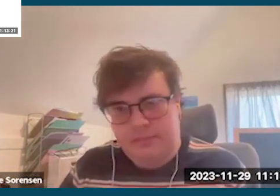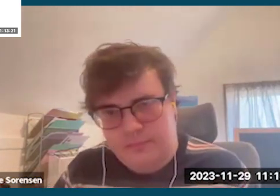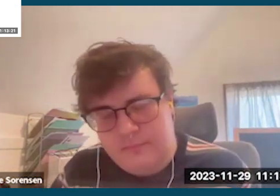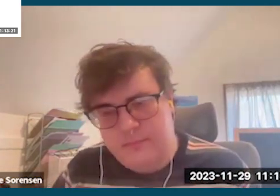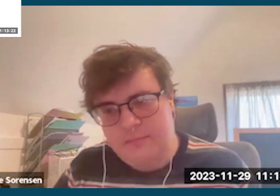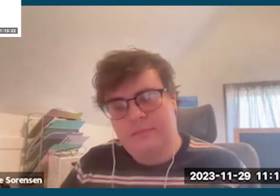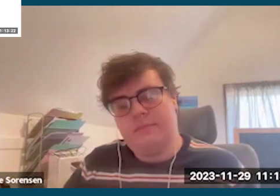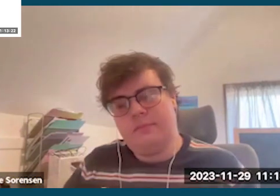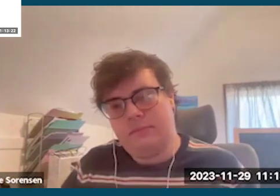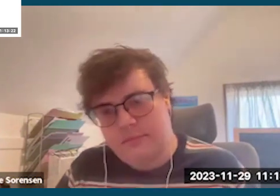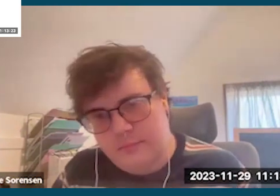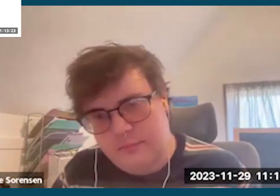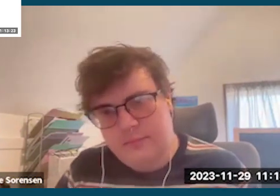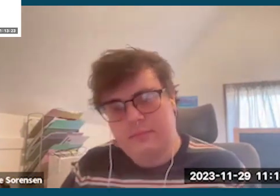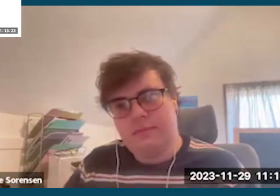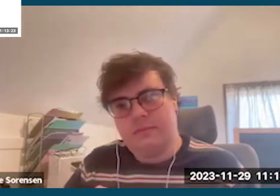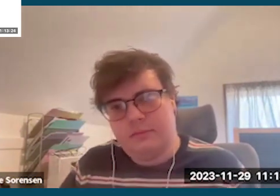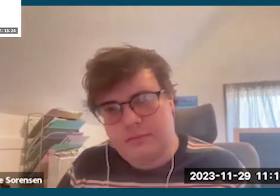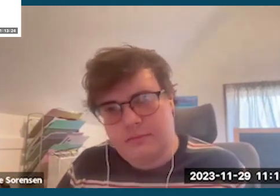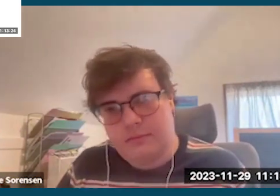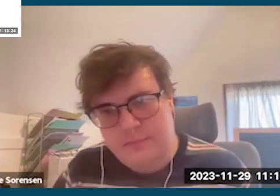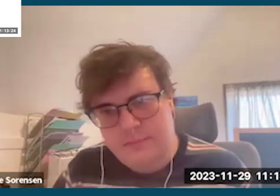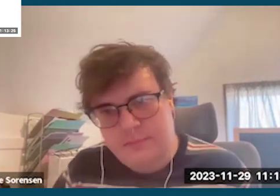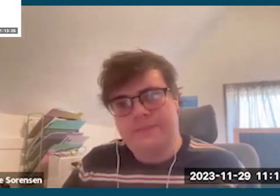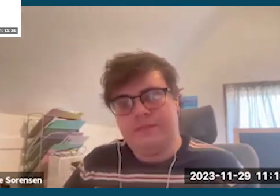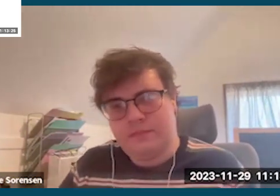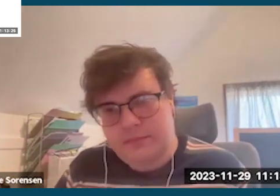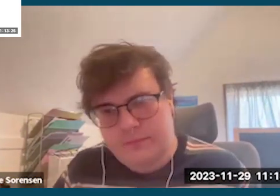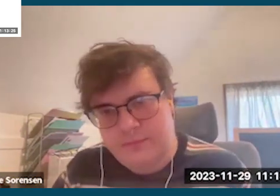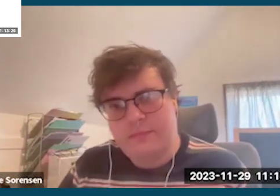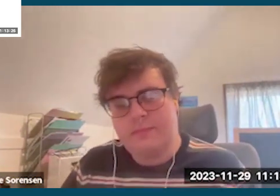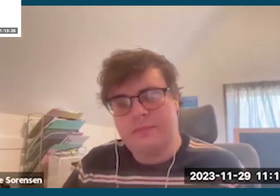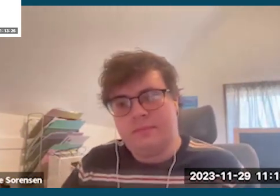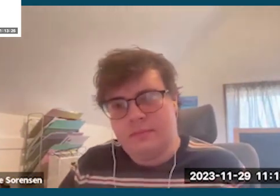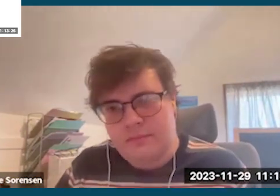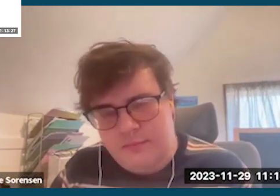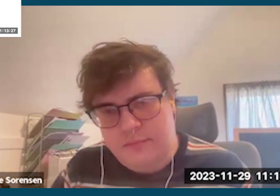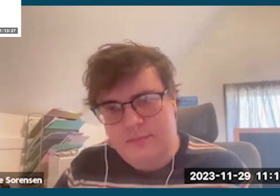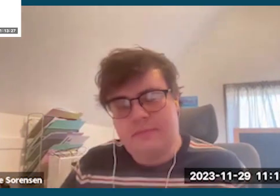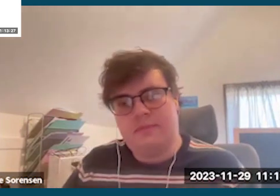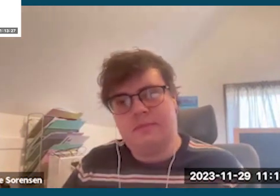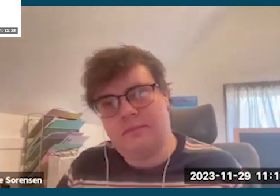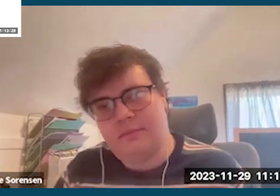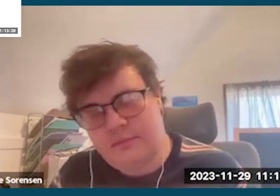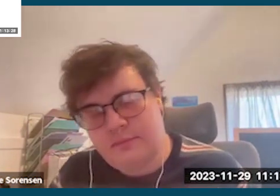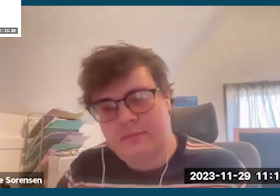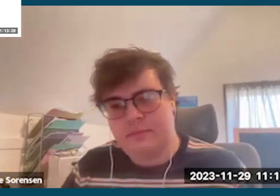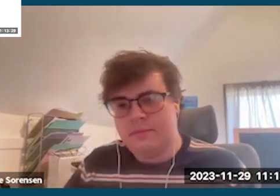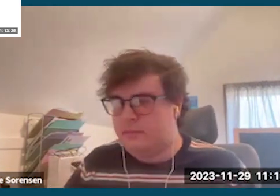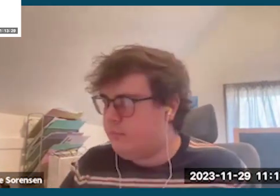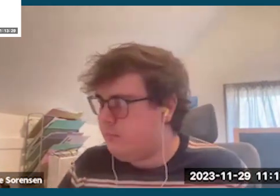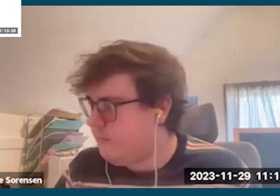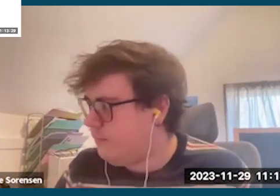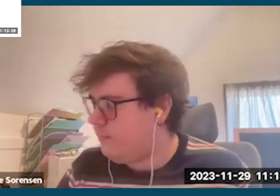a step back, both figuratively and literally. Give them space and give them a moment to calm down before